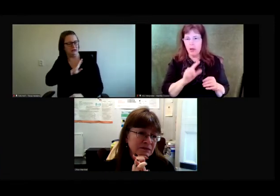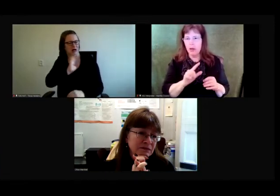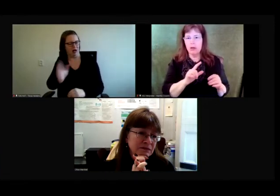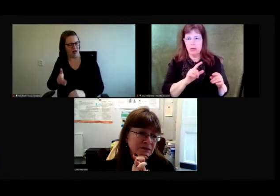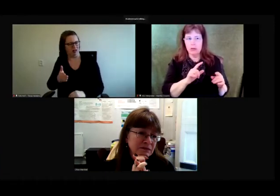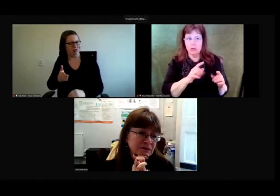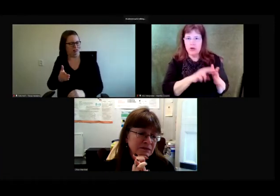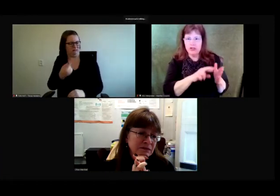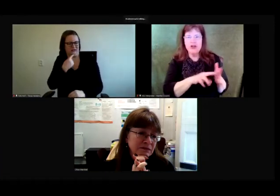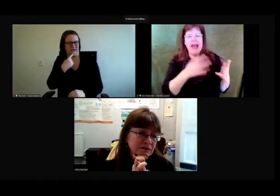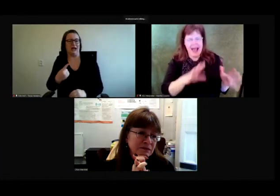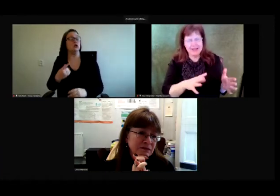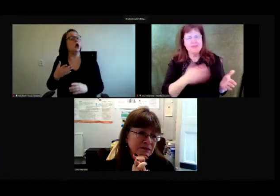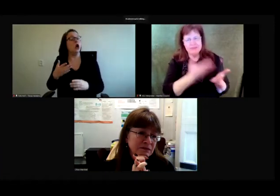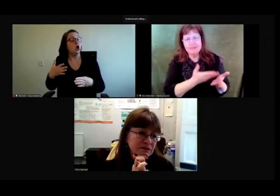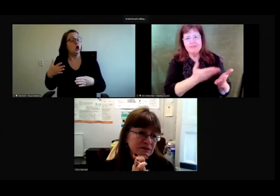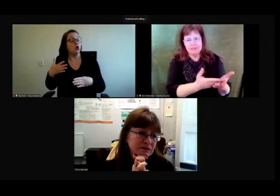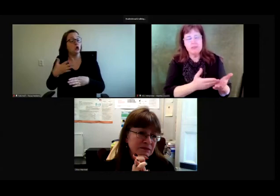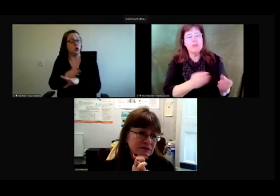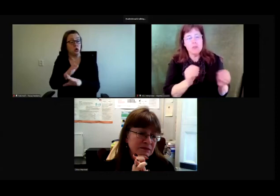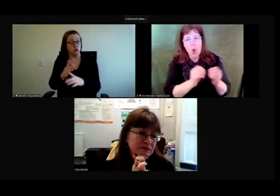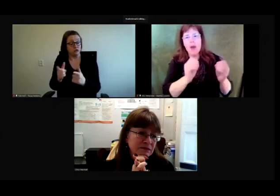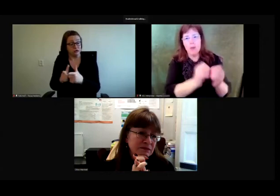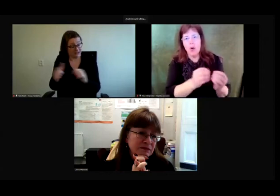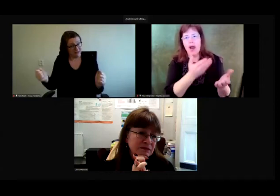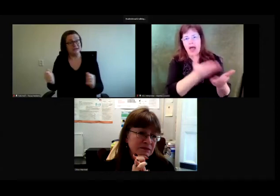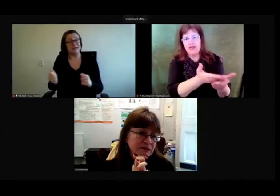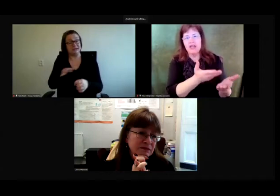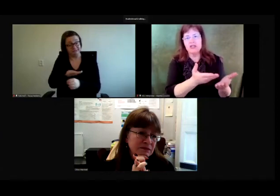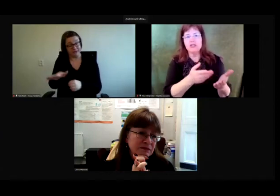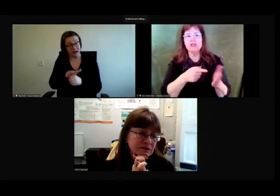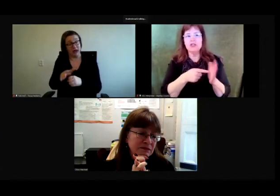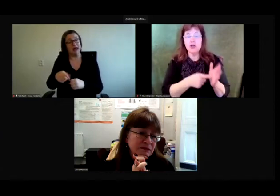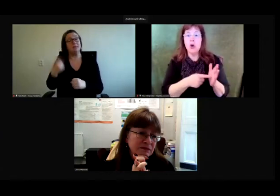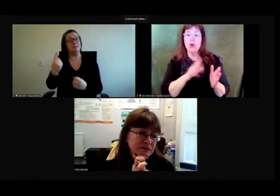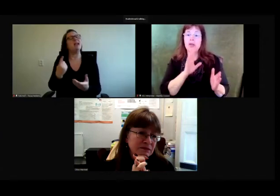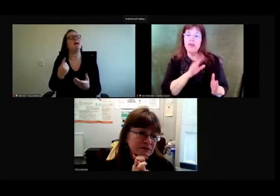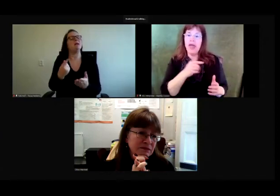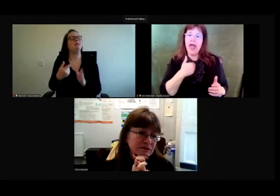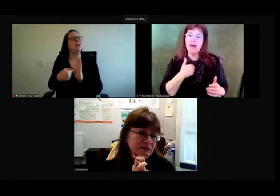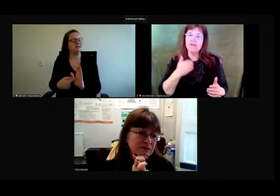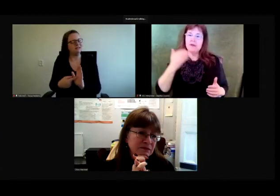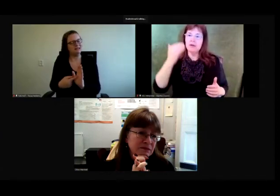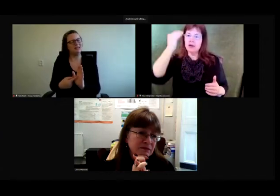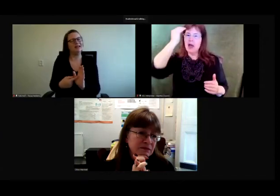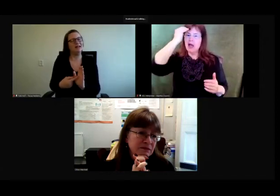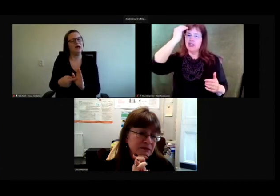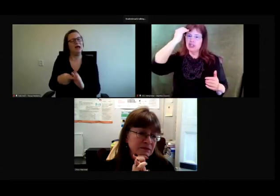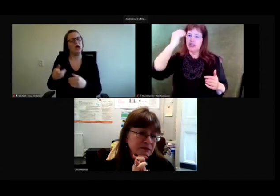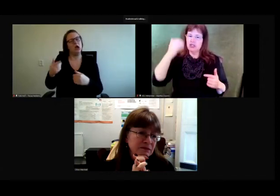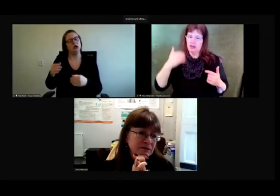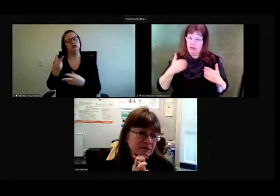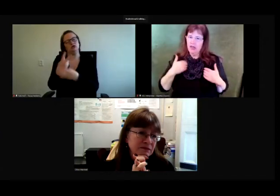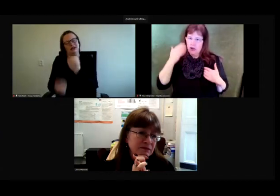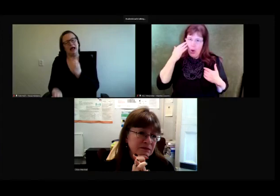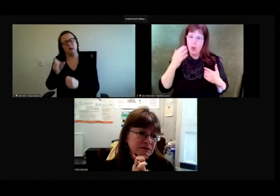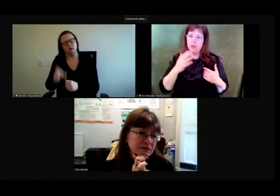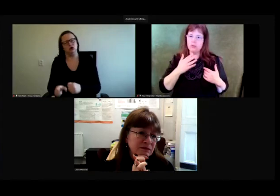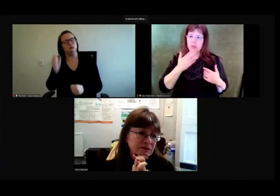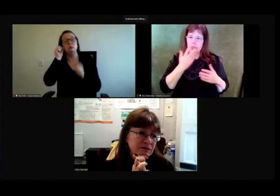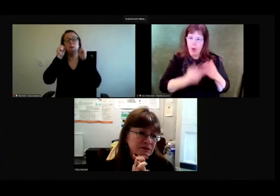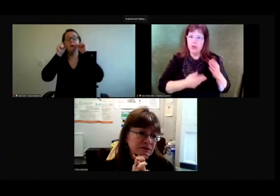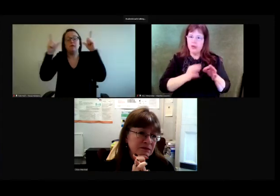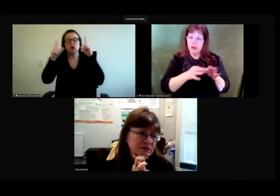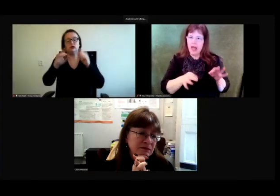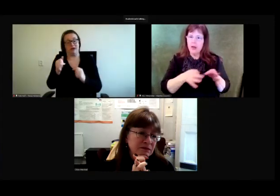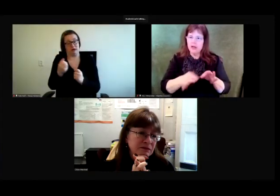is more an evidence for consciousness of the bilinguals about their languages, and so it's rather